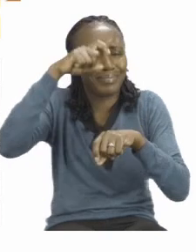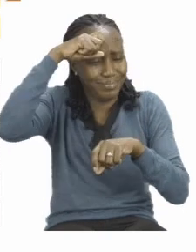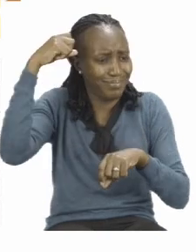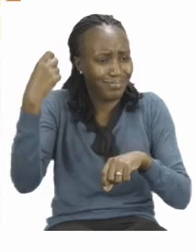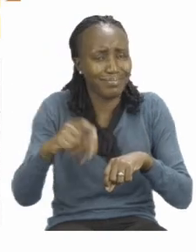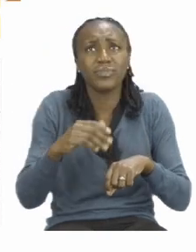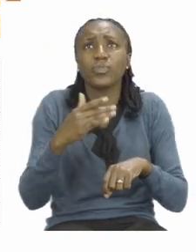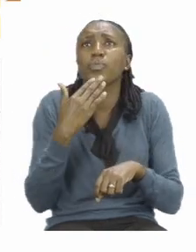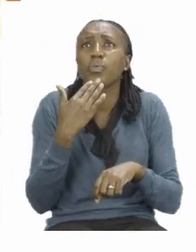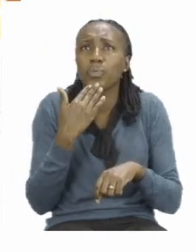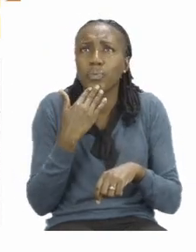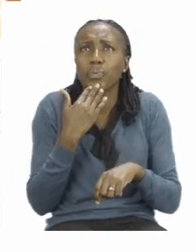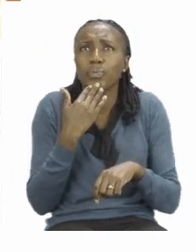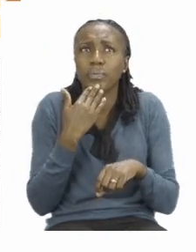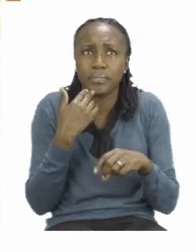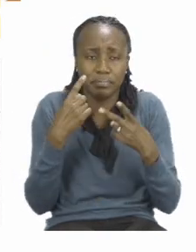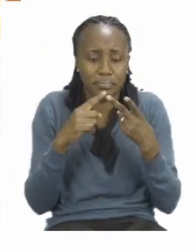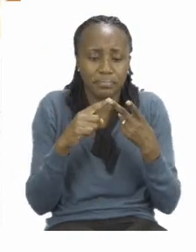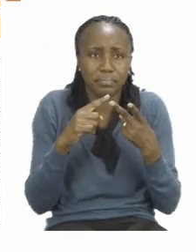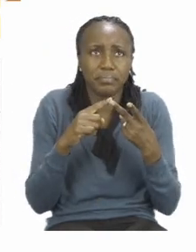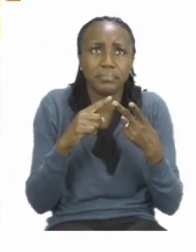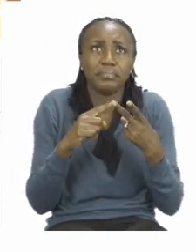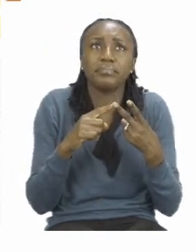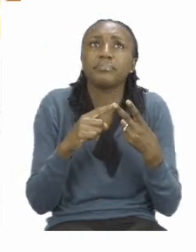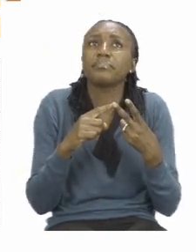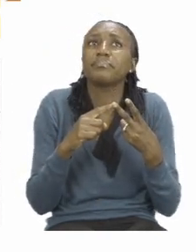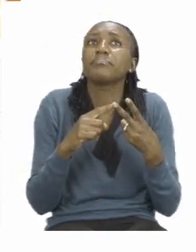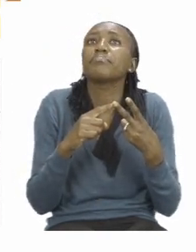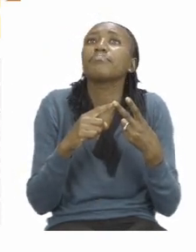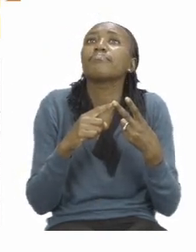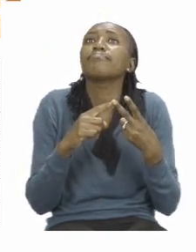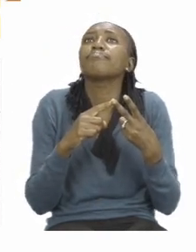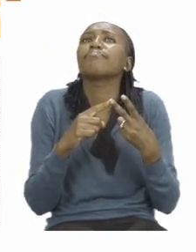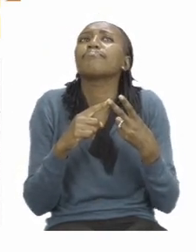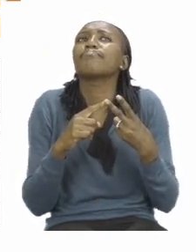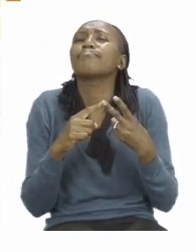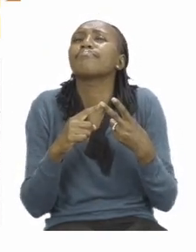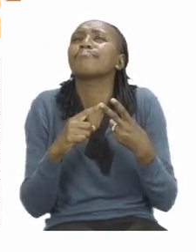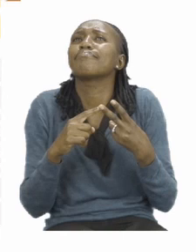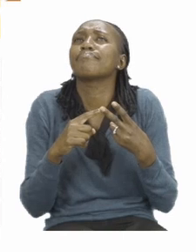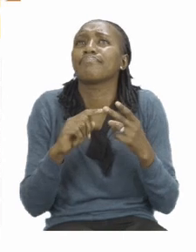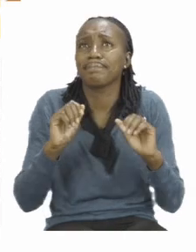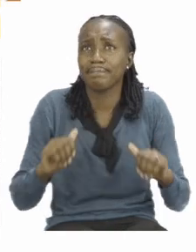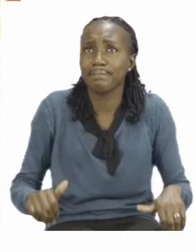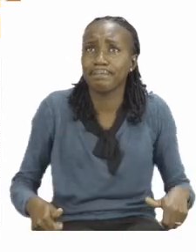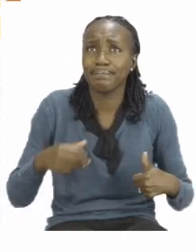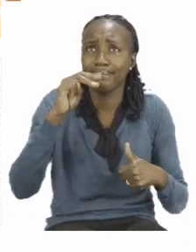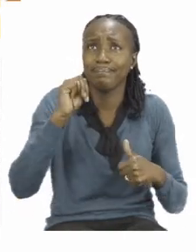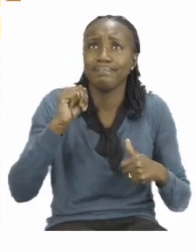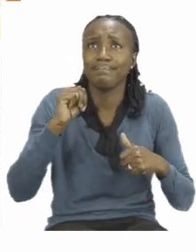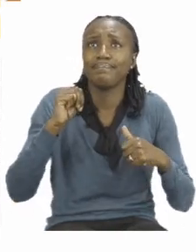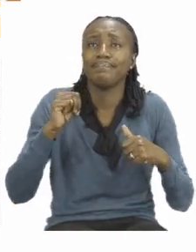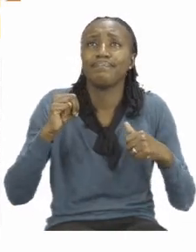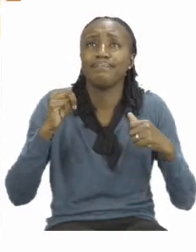Number 2 says, what does Mike like to wear?